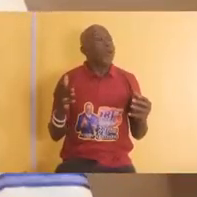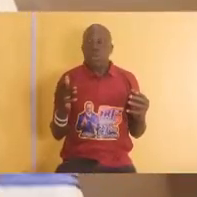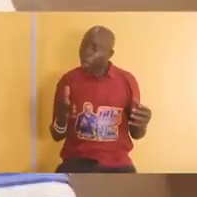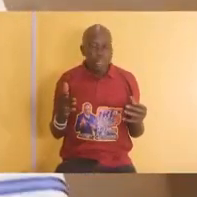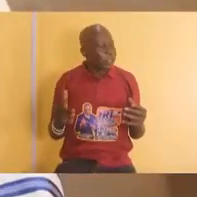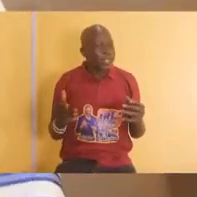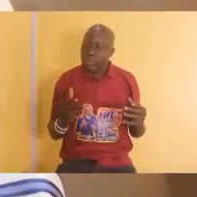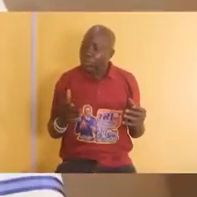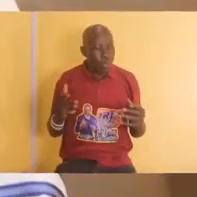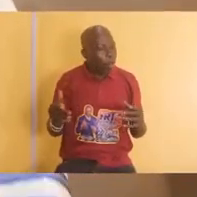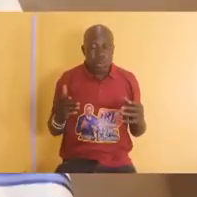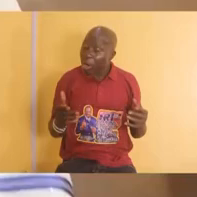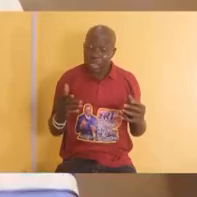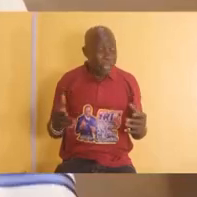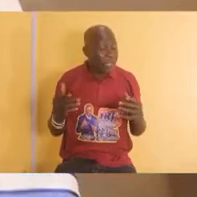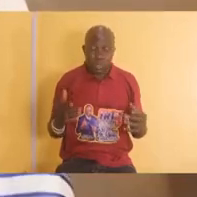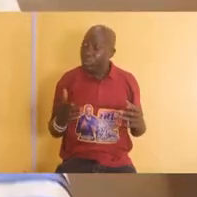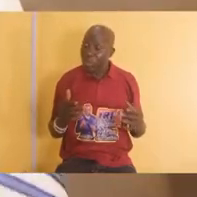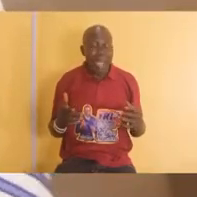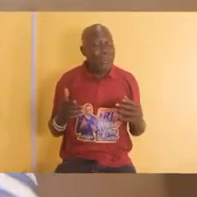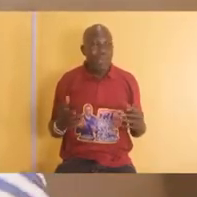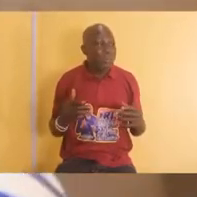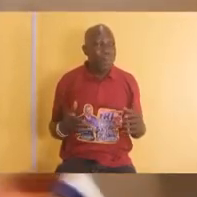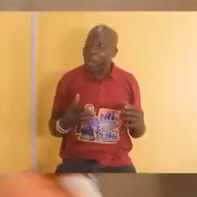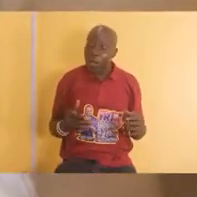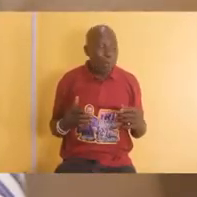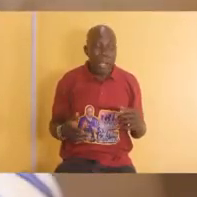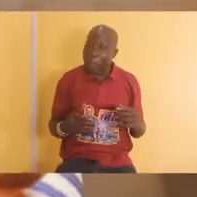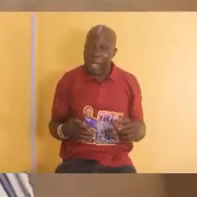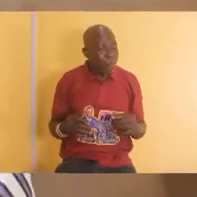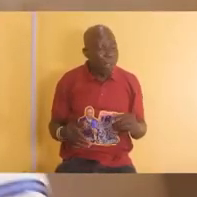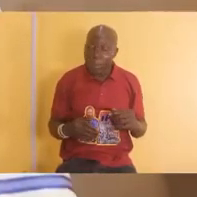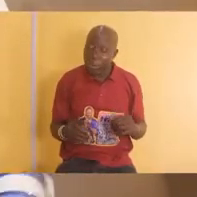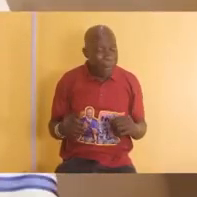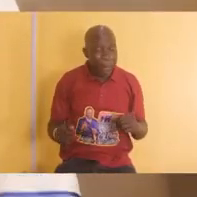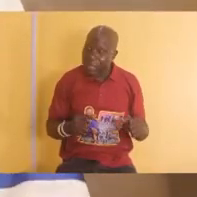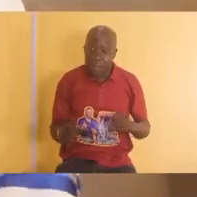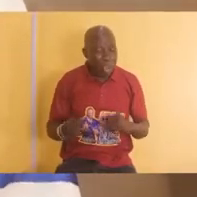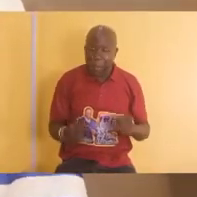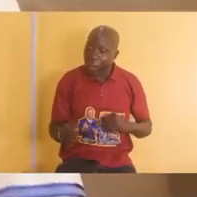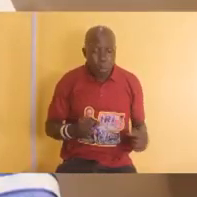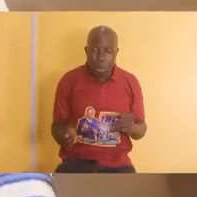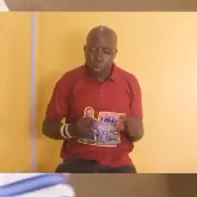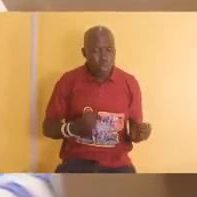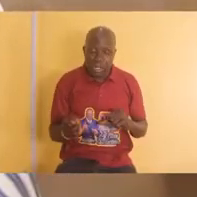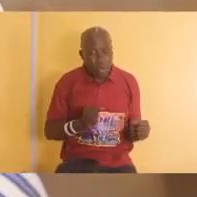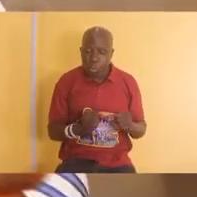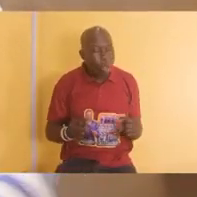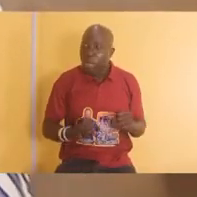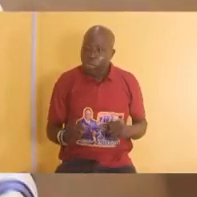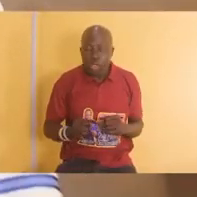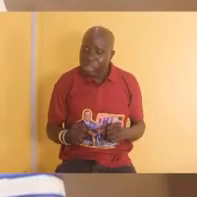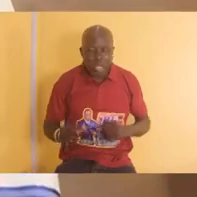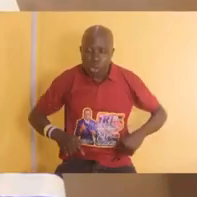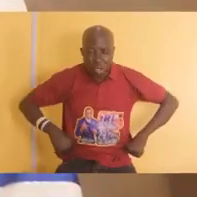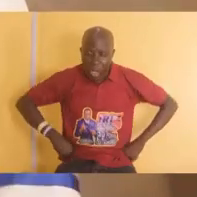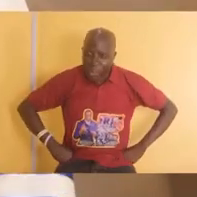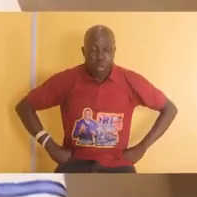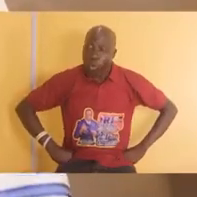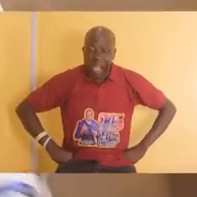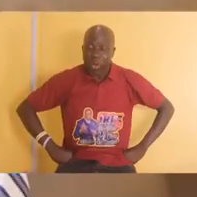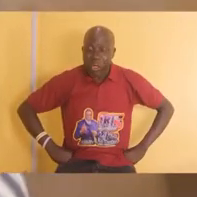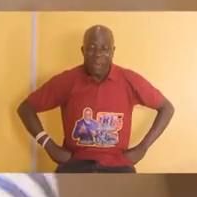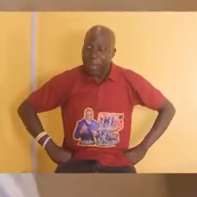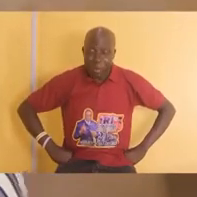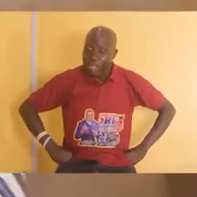Jesus oruko Jesus oruko Jesus Aria baba sama ya leba do kapa o mo be raba do